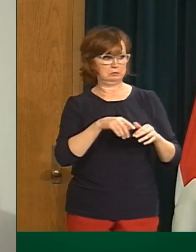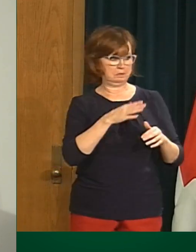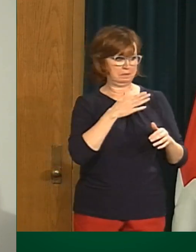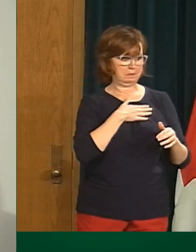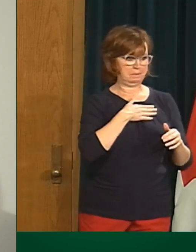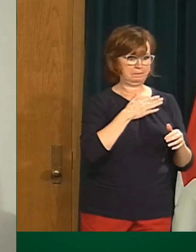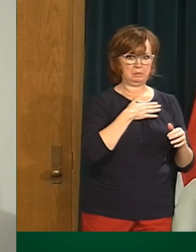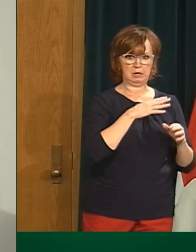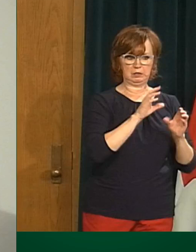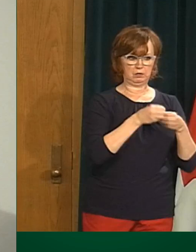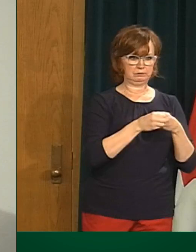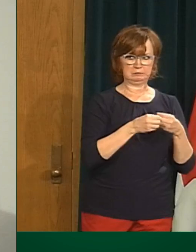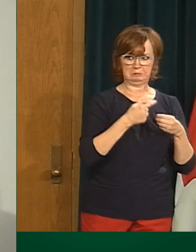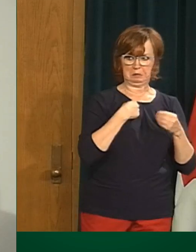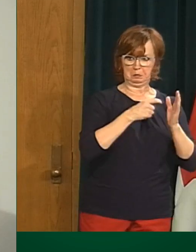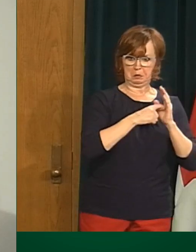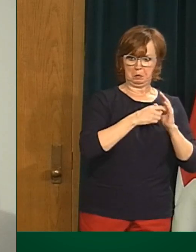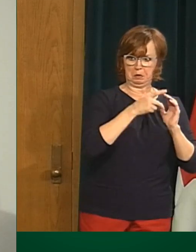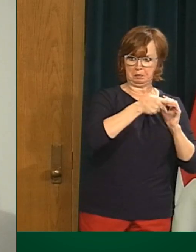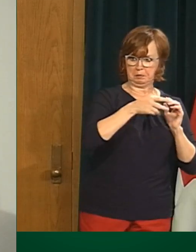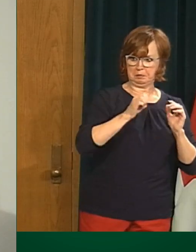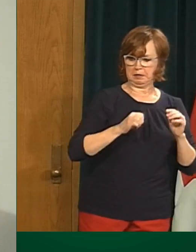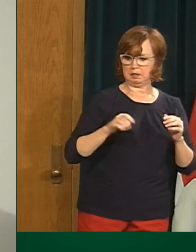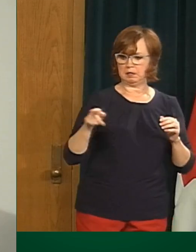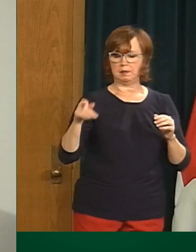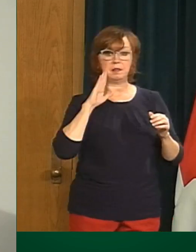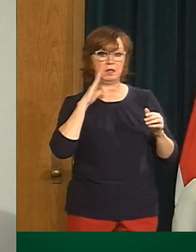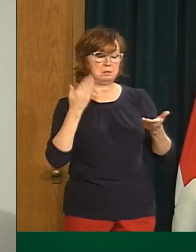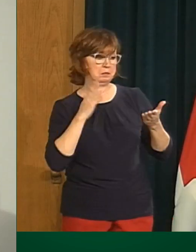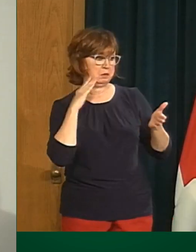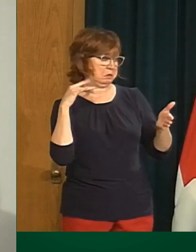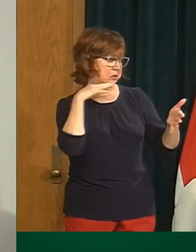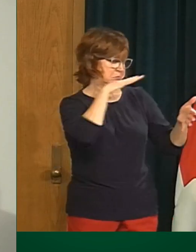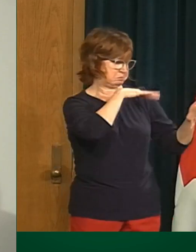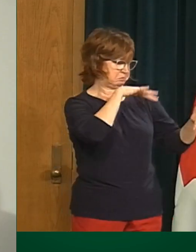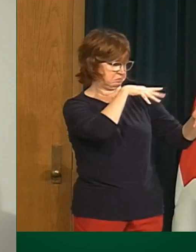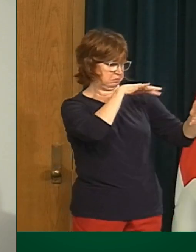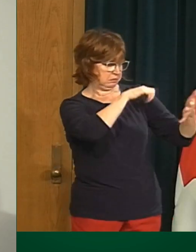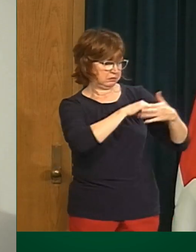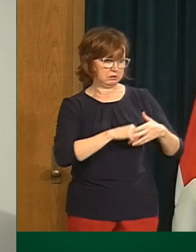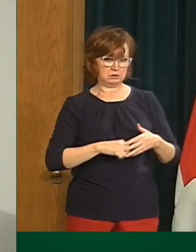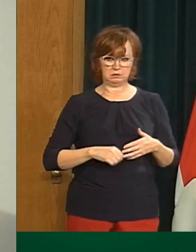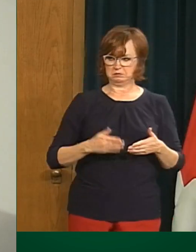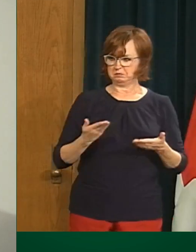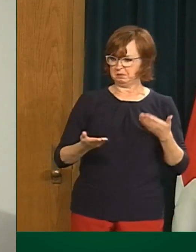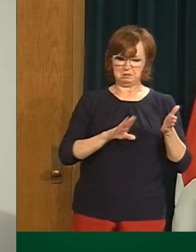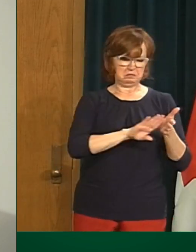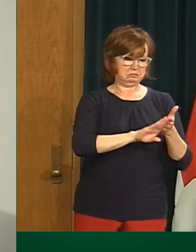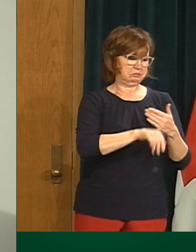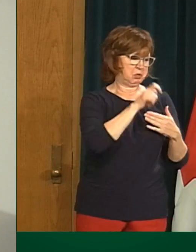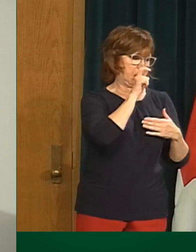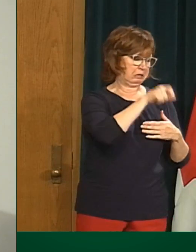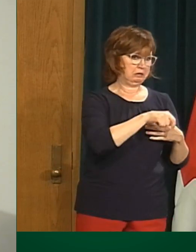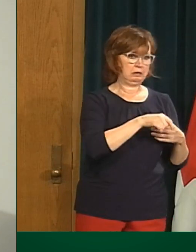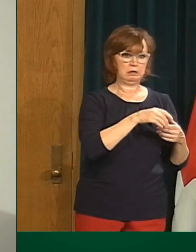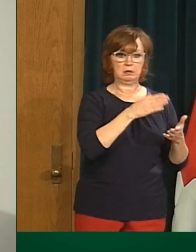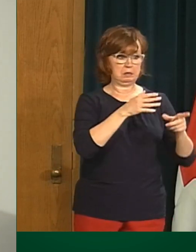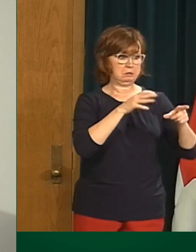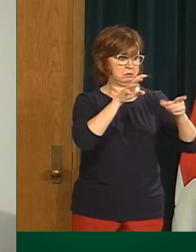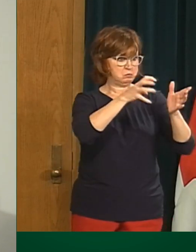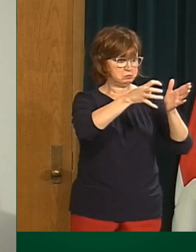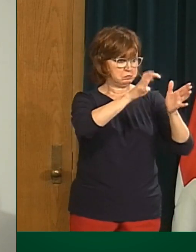some settings, it may be appropriate for both the person delivering a non-medical service and someone